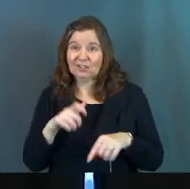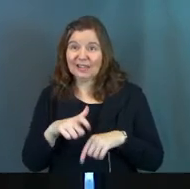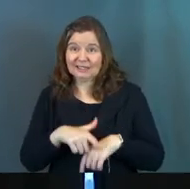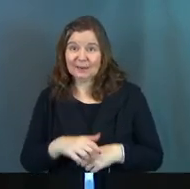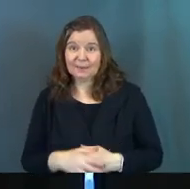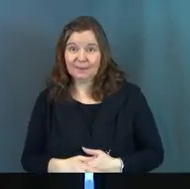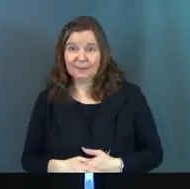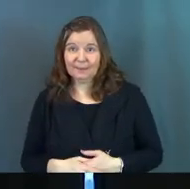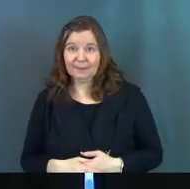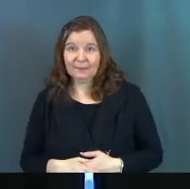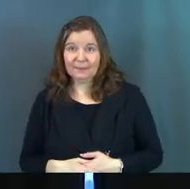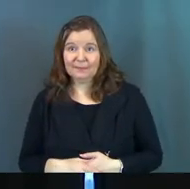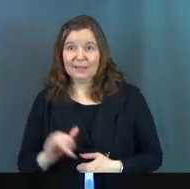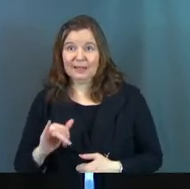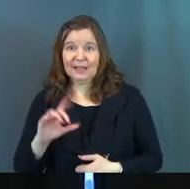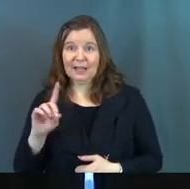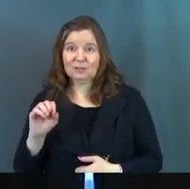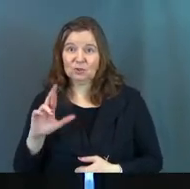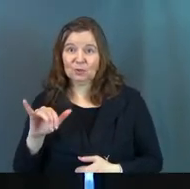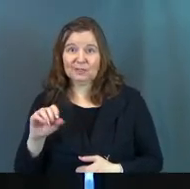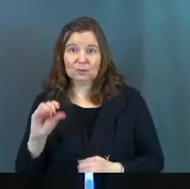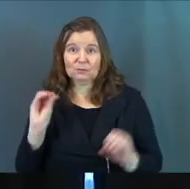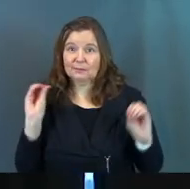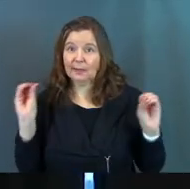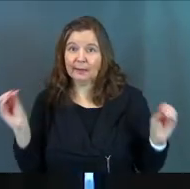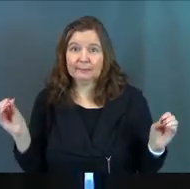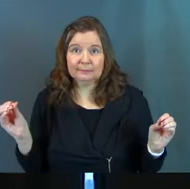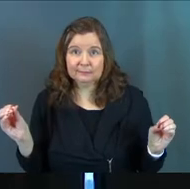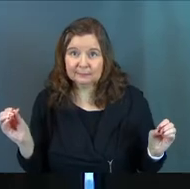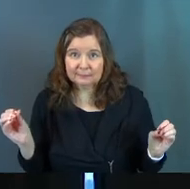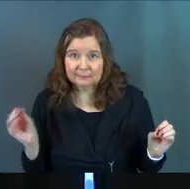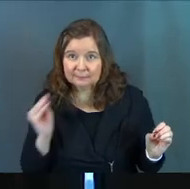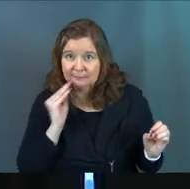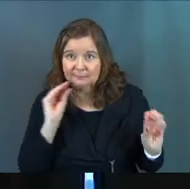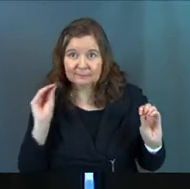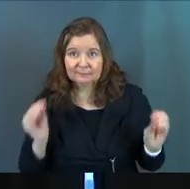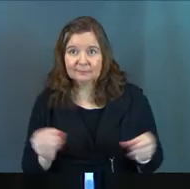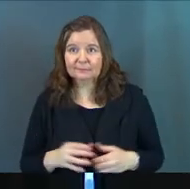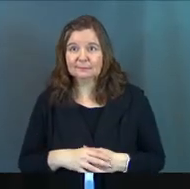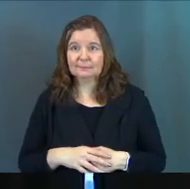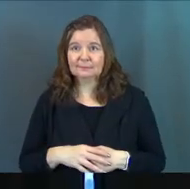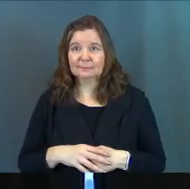that time, like Doritos. I didn't eat any Doritos.